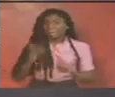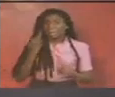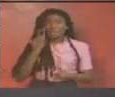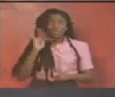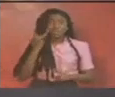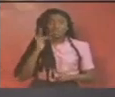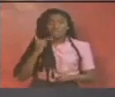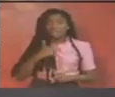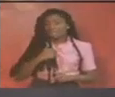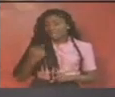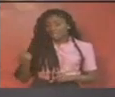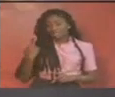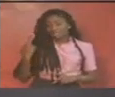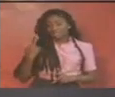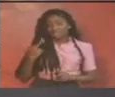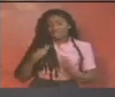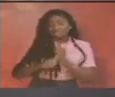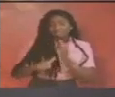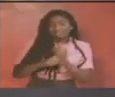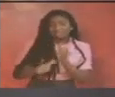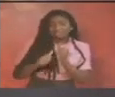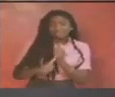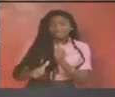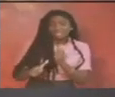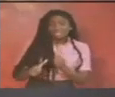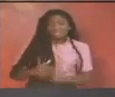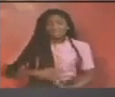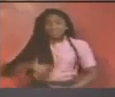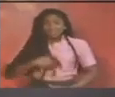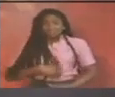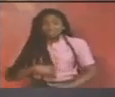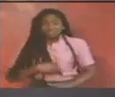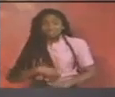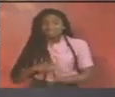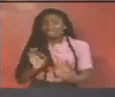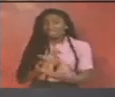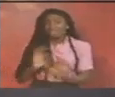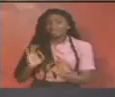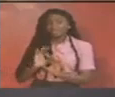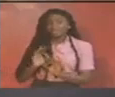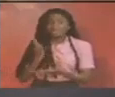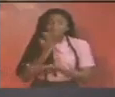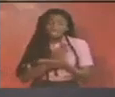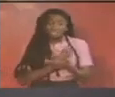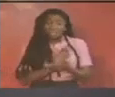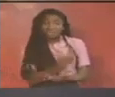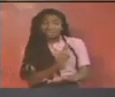and there were actually some of my colleagues who experienced no symptoms at all.